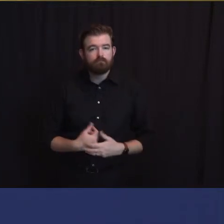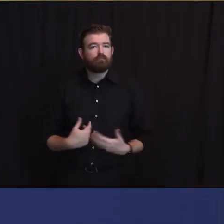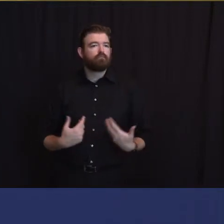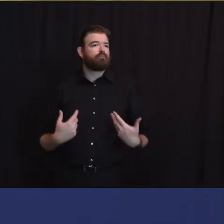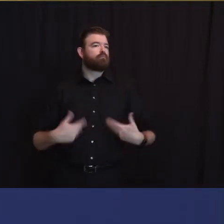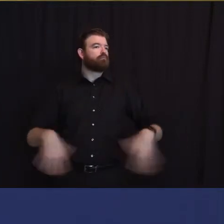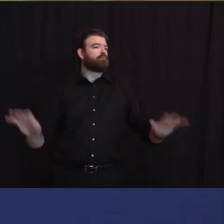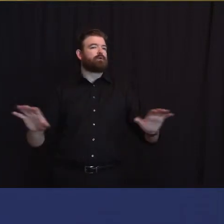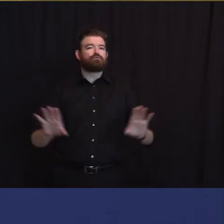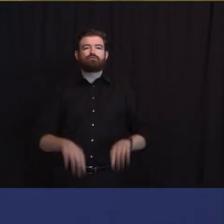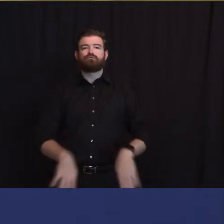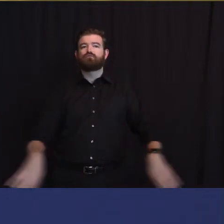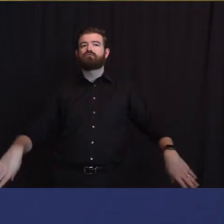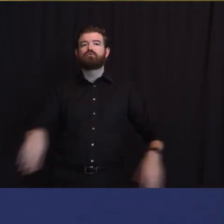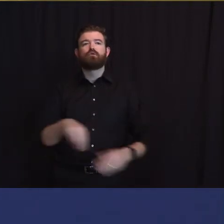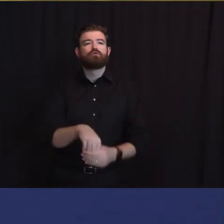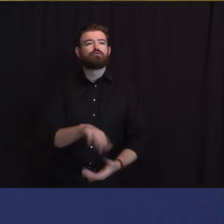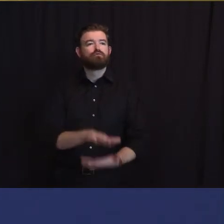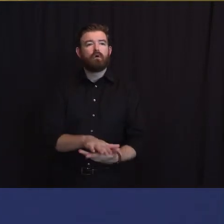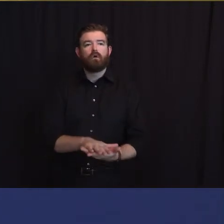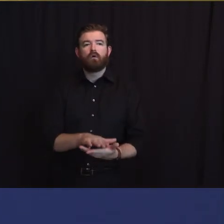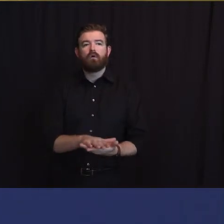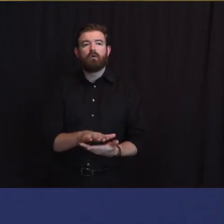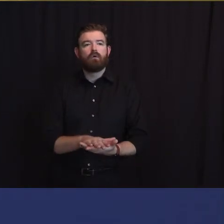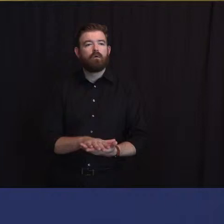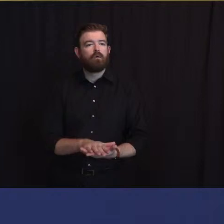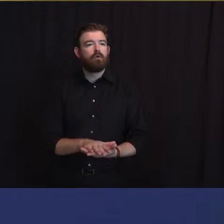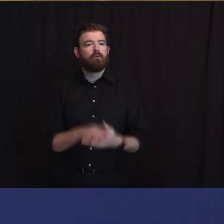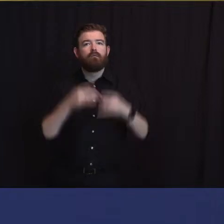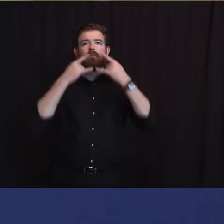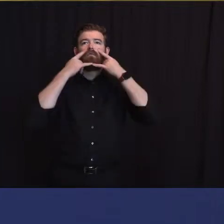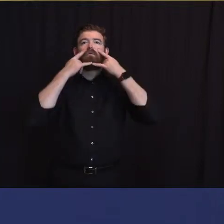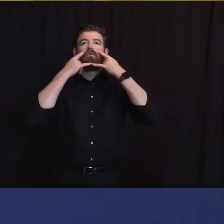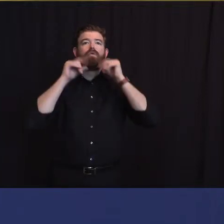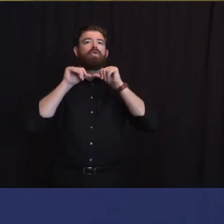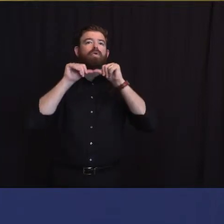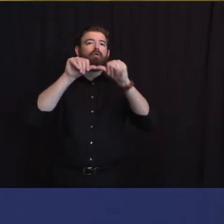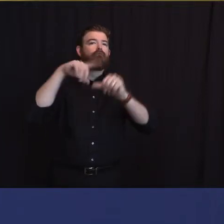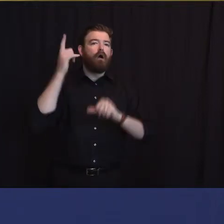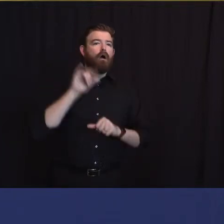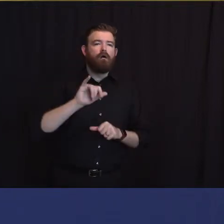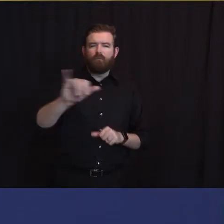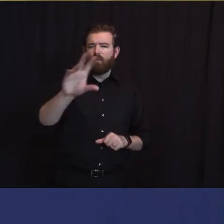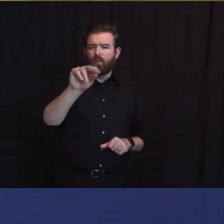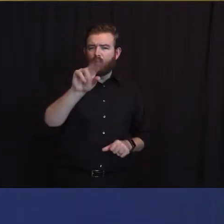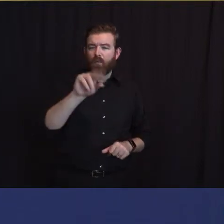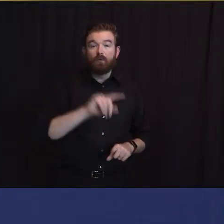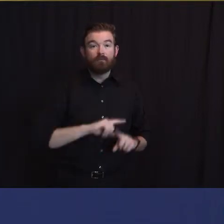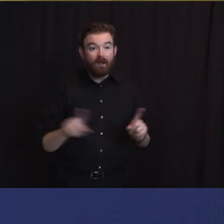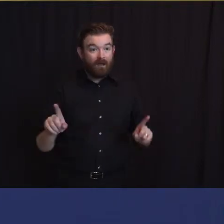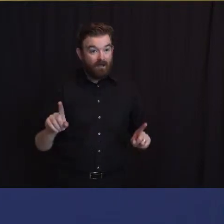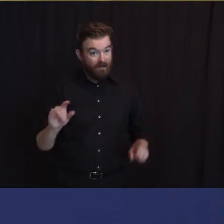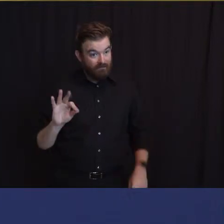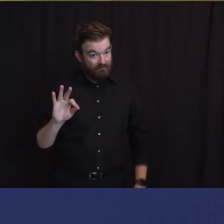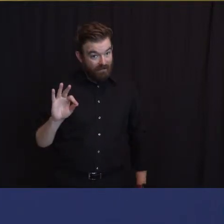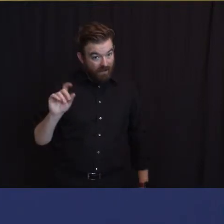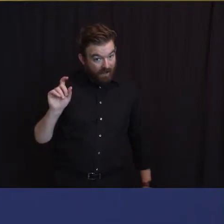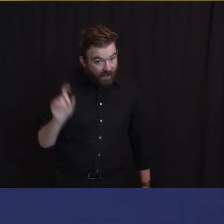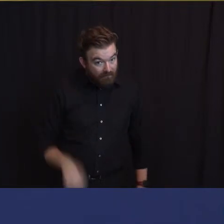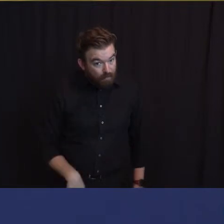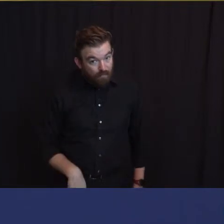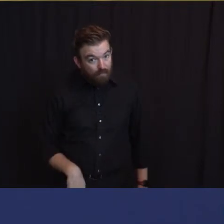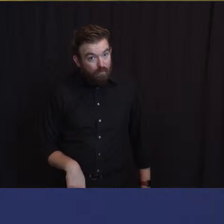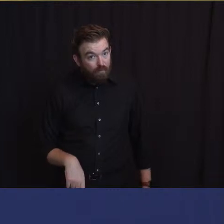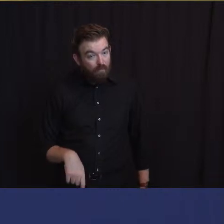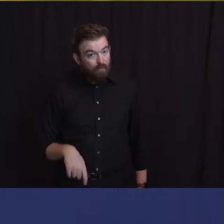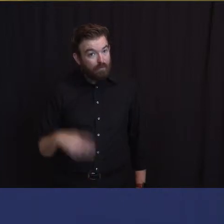in a school setting with masks on any longer than we have to. But if we think we have to do it to safely and responsibly have them back to school,